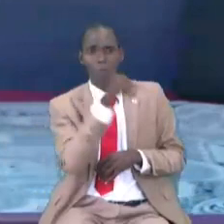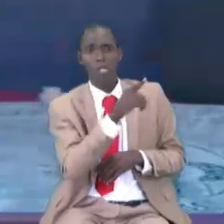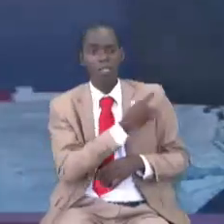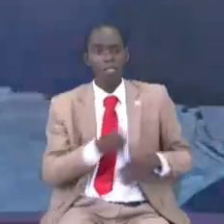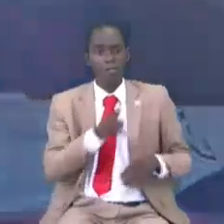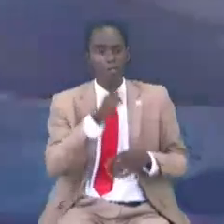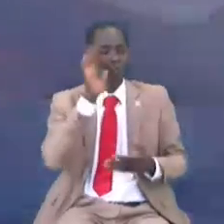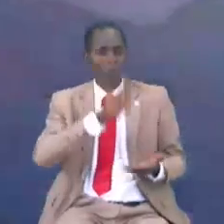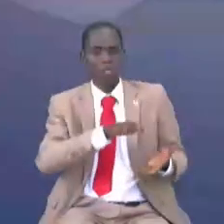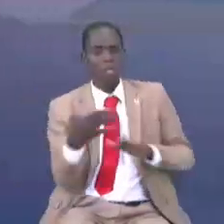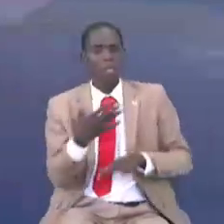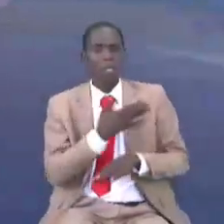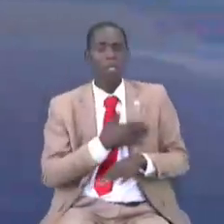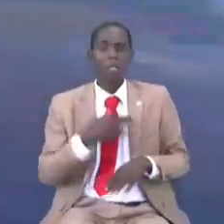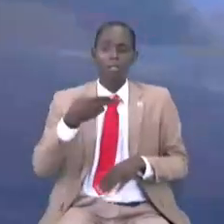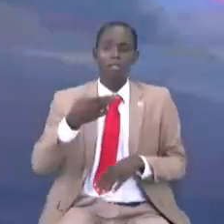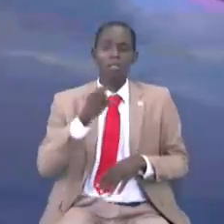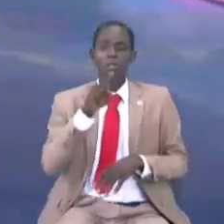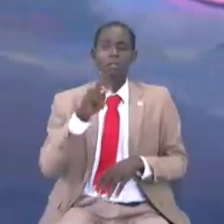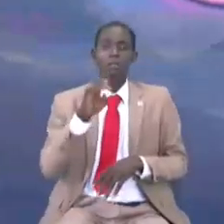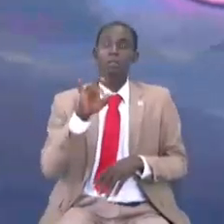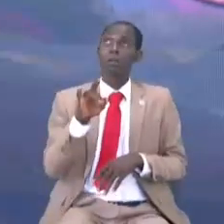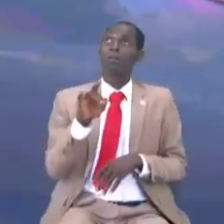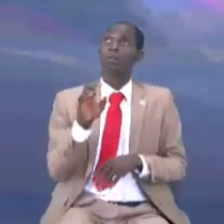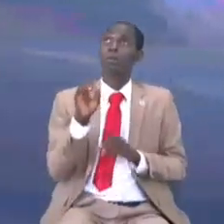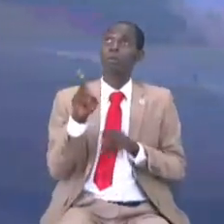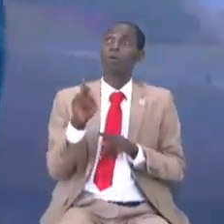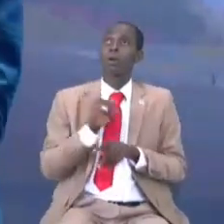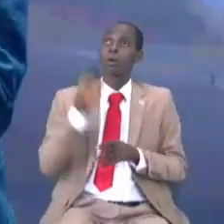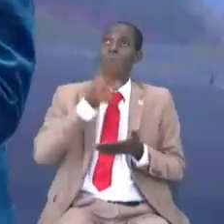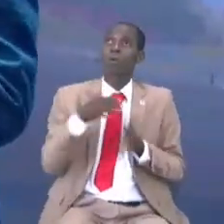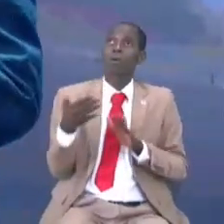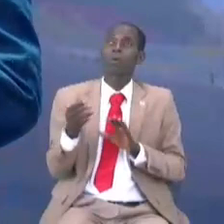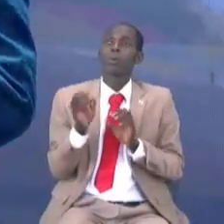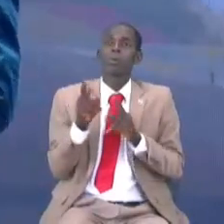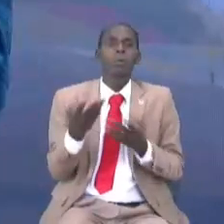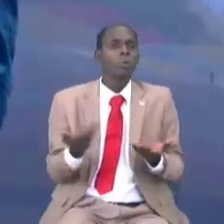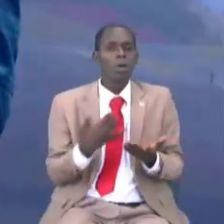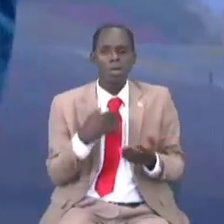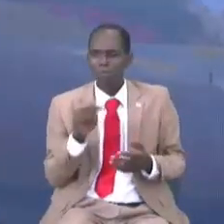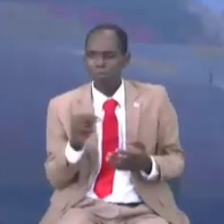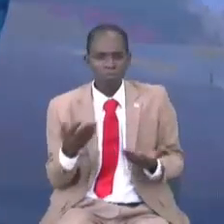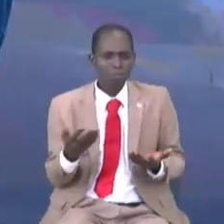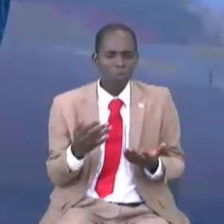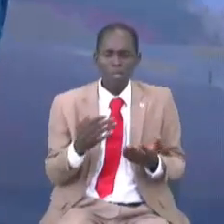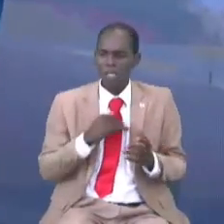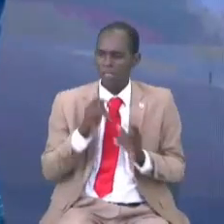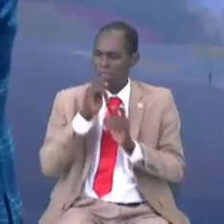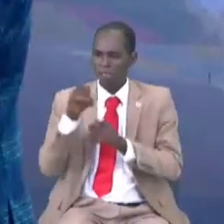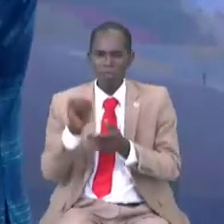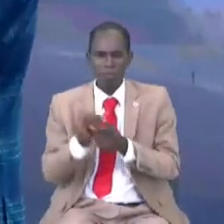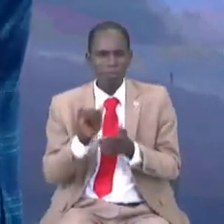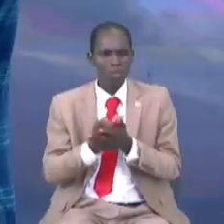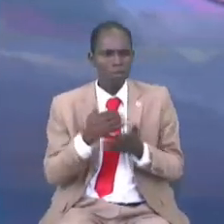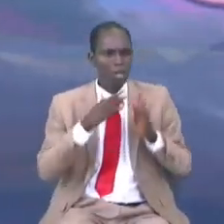now. And what do I need to give to that man, give to that woman, give to that tribe? And he said, no, God, let's talk about it.